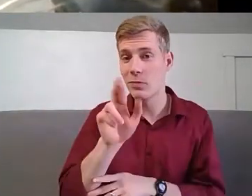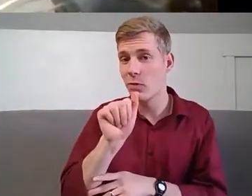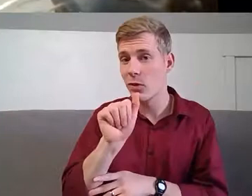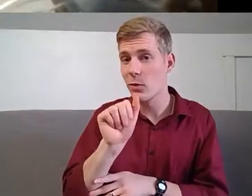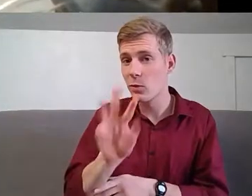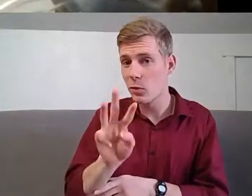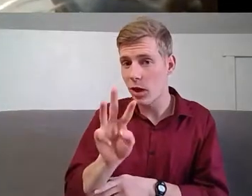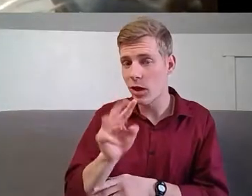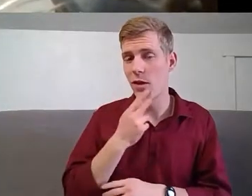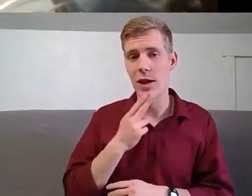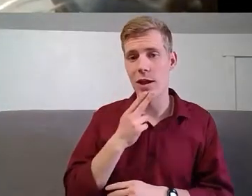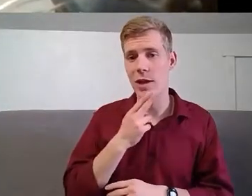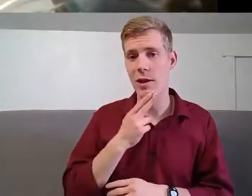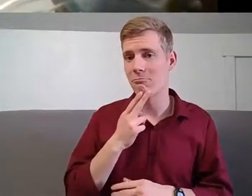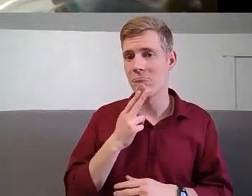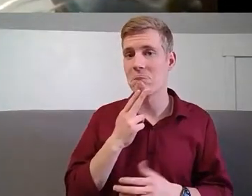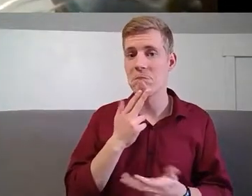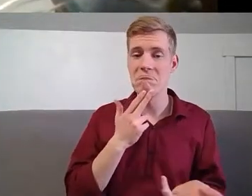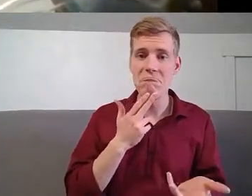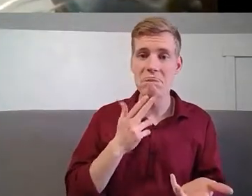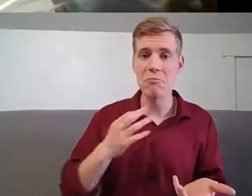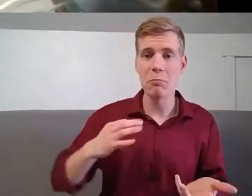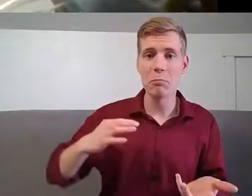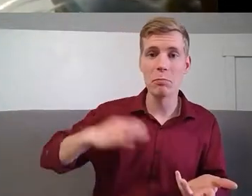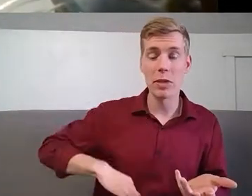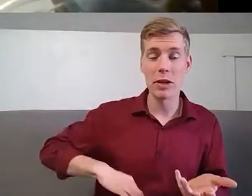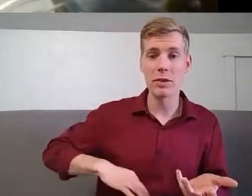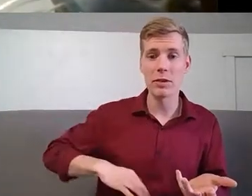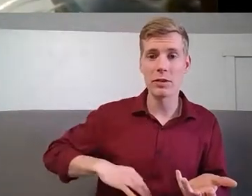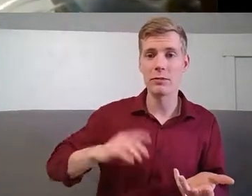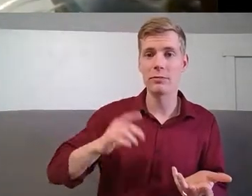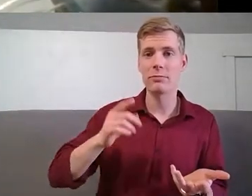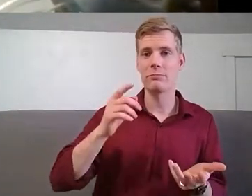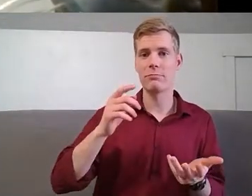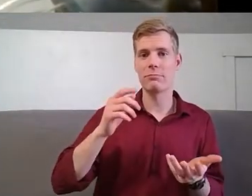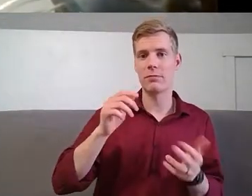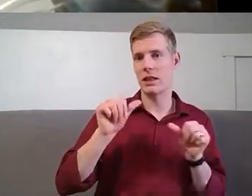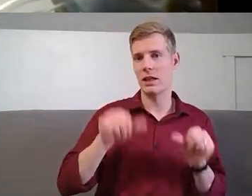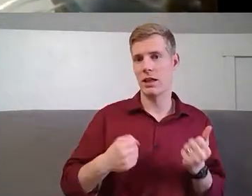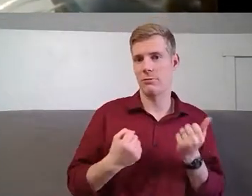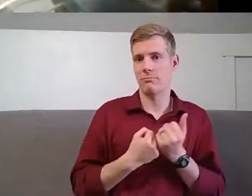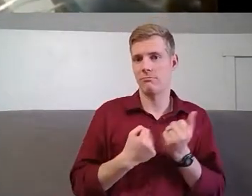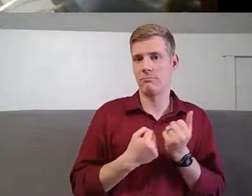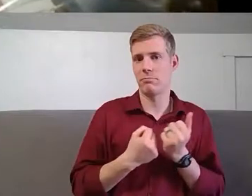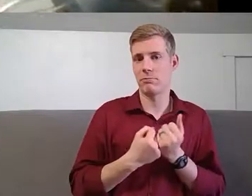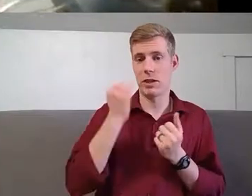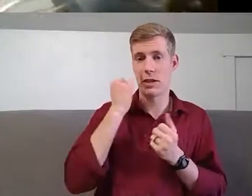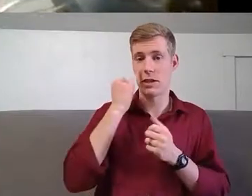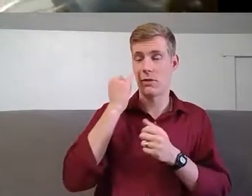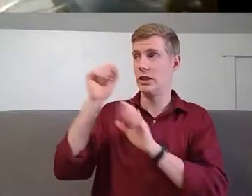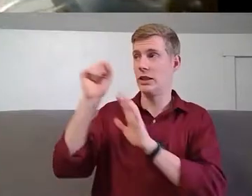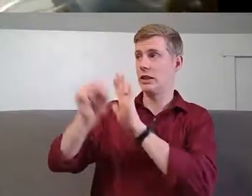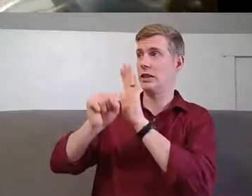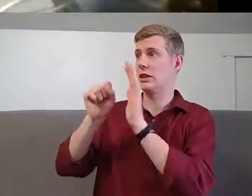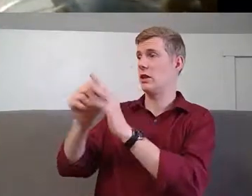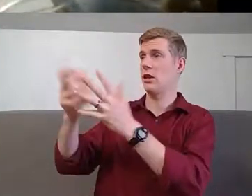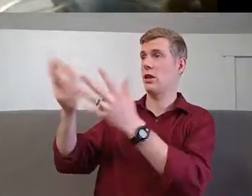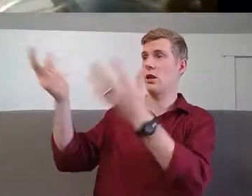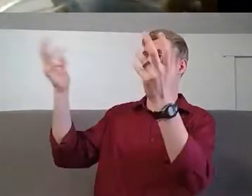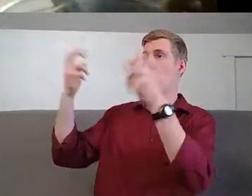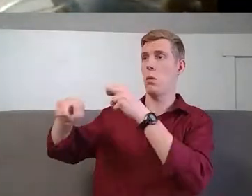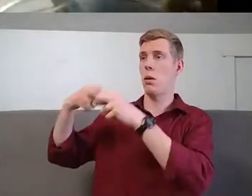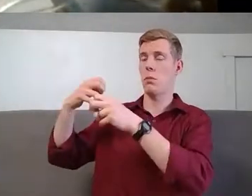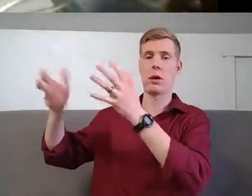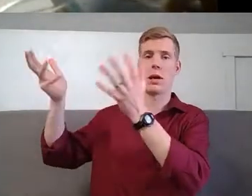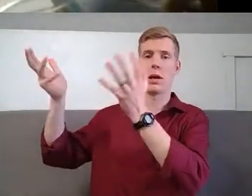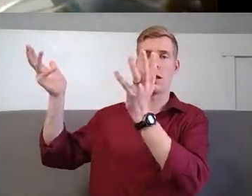honey is very beneficial to help us support those seasonal threats in our area. If you can get raw honey from